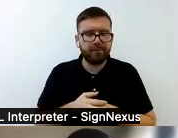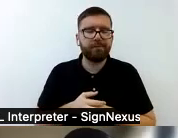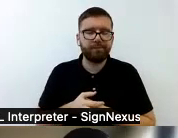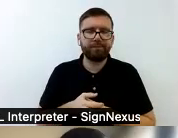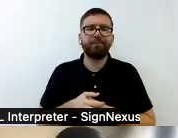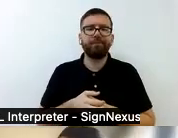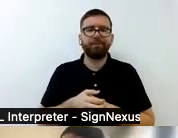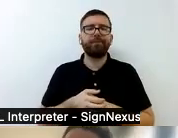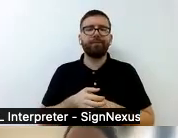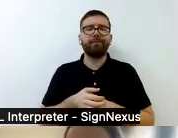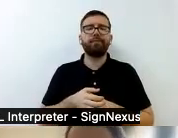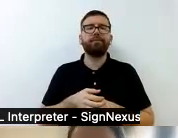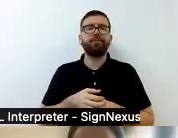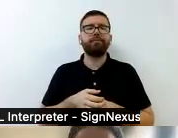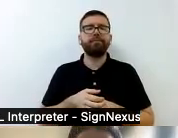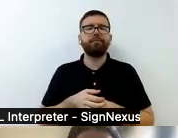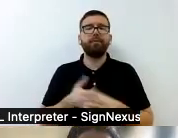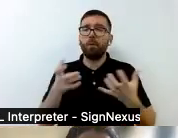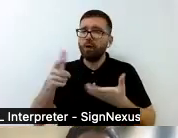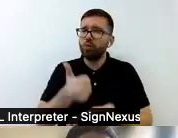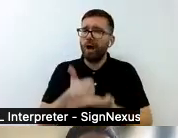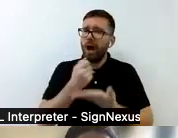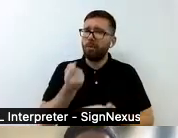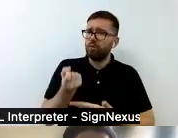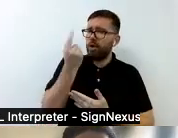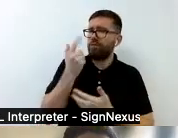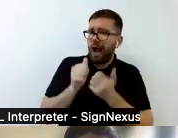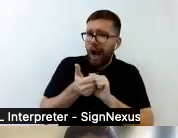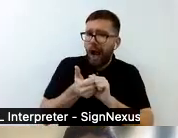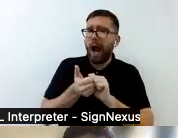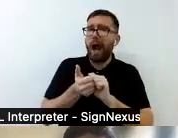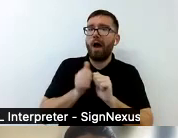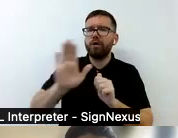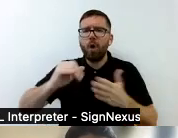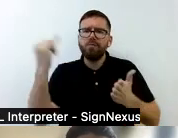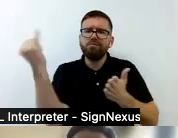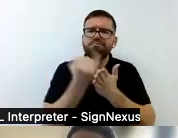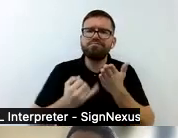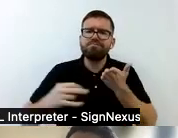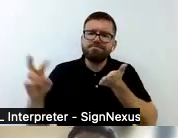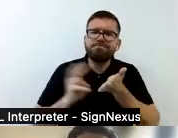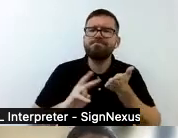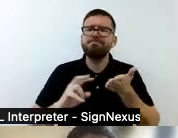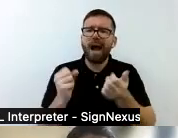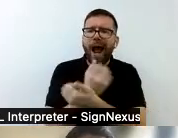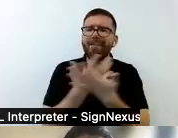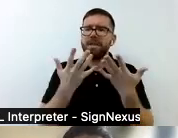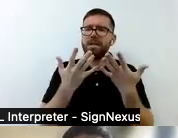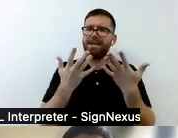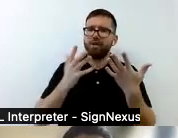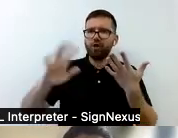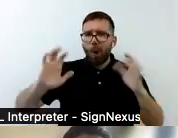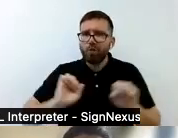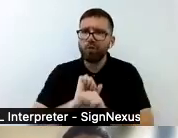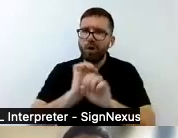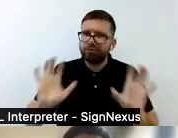We'd like for you to help us understand how the volume of your artistic work has changed as a